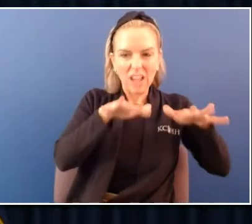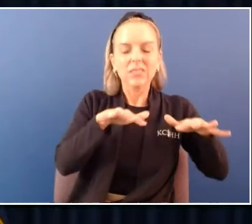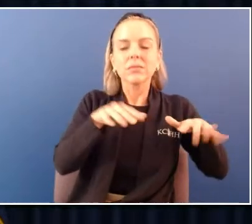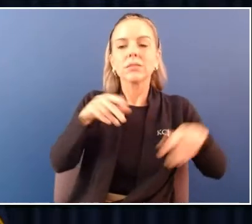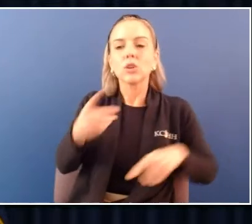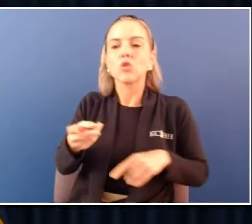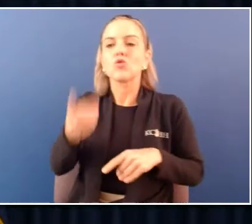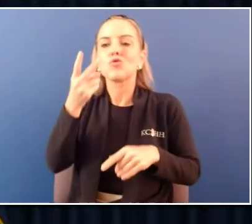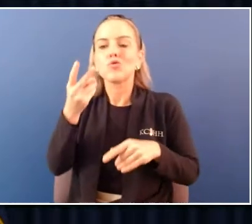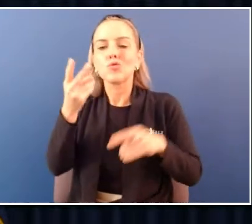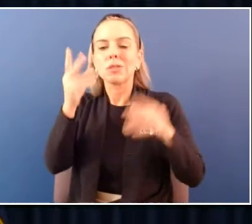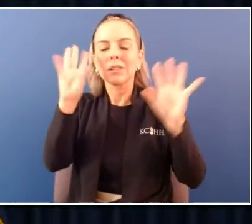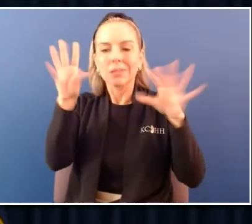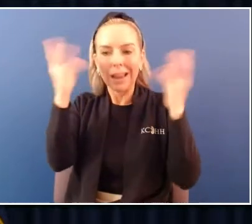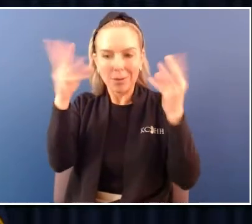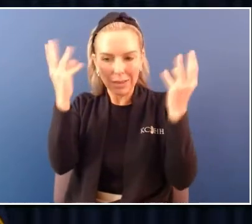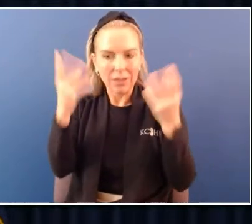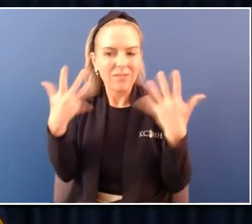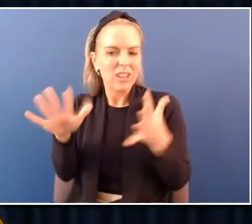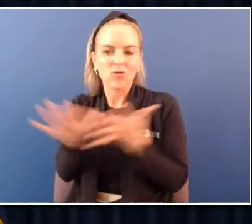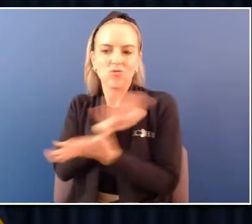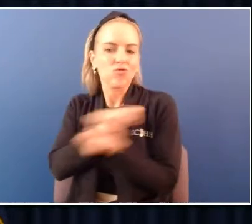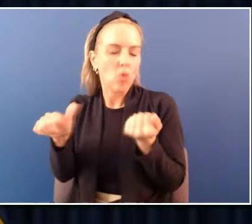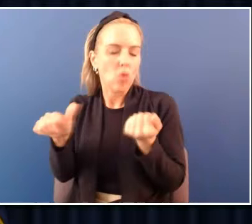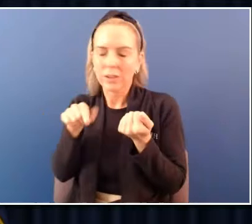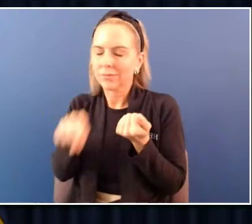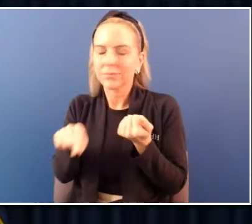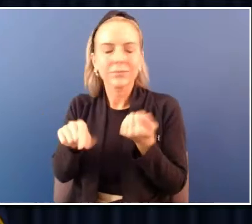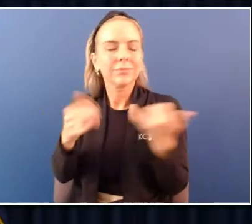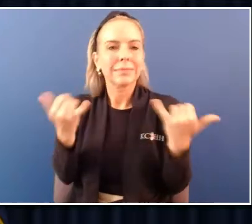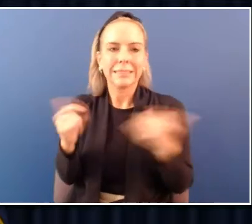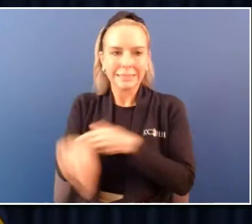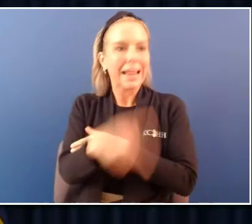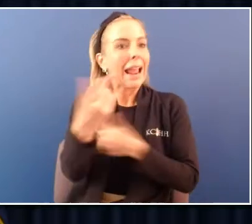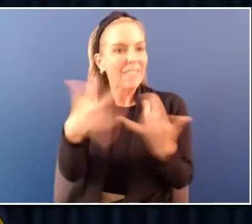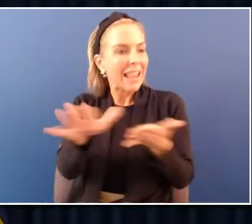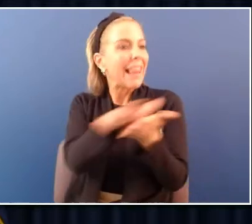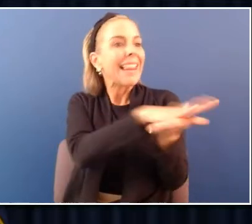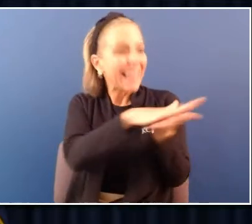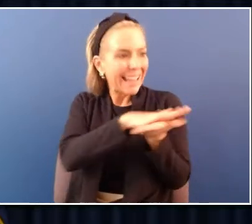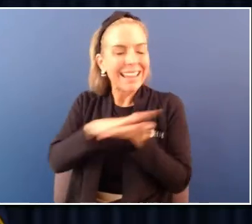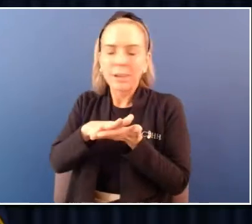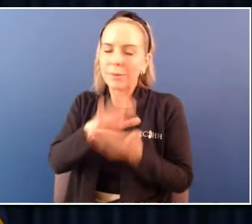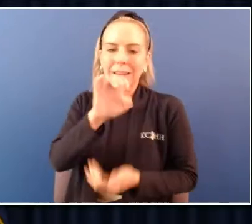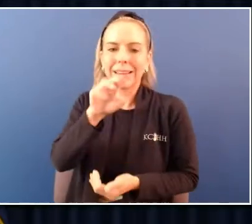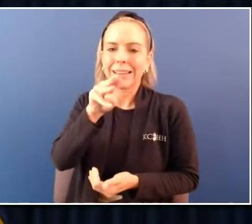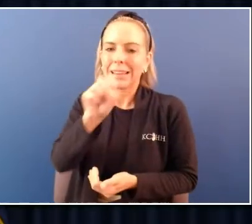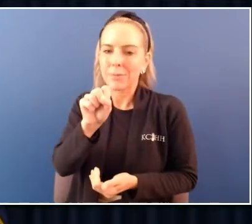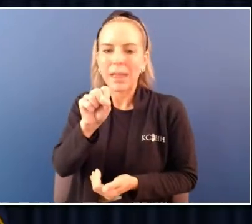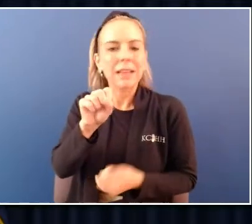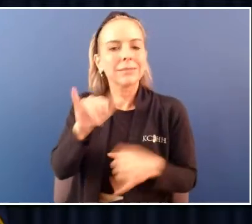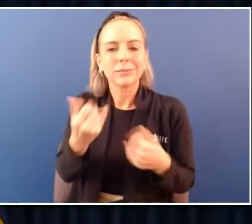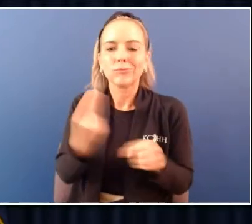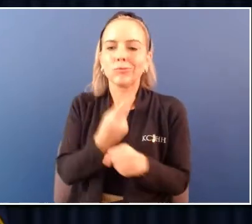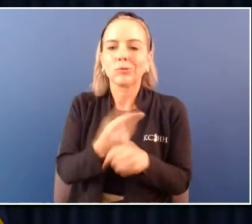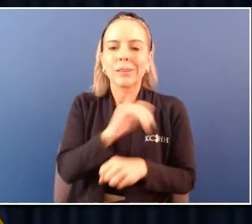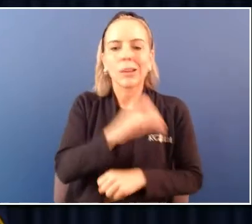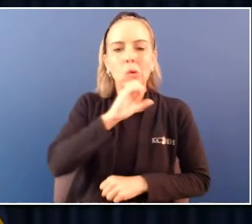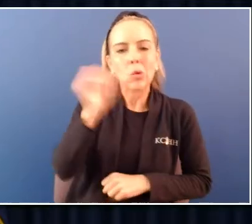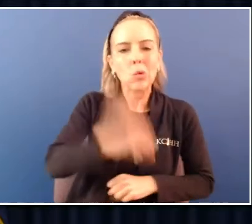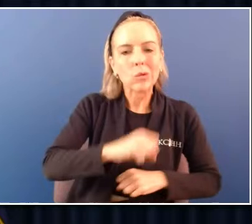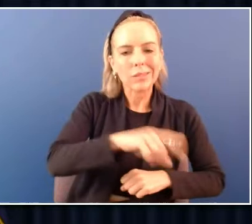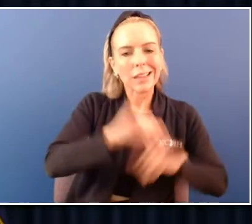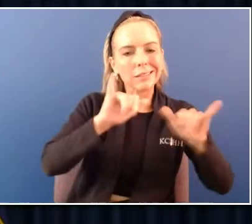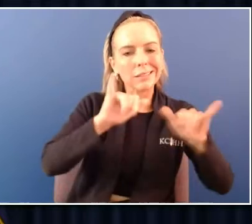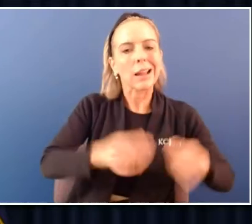destroyed, today that's been cleaned up, but EMS is still operating out of that same building. We knew we had to take action to